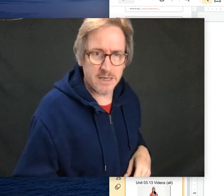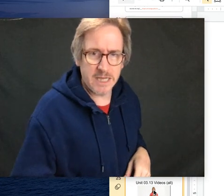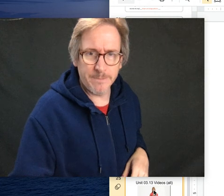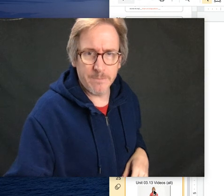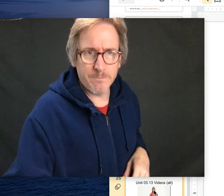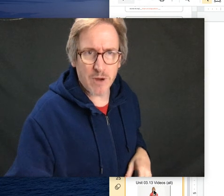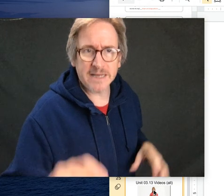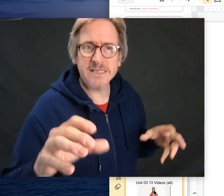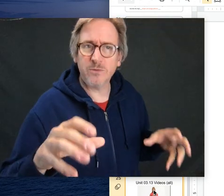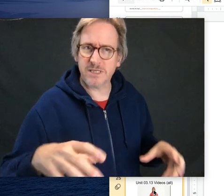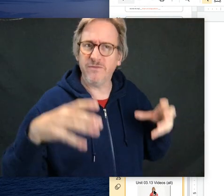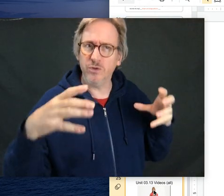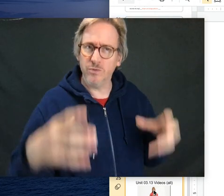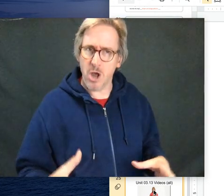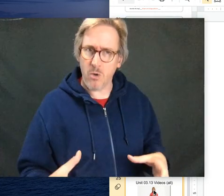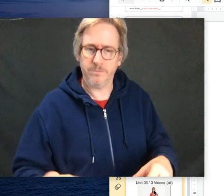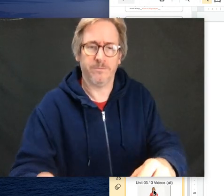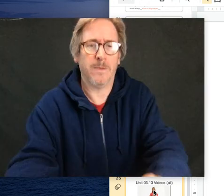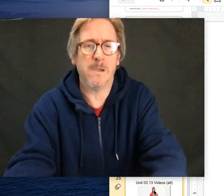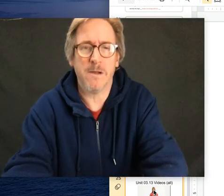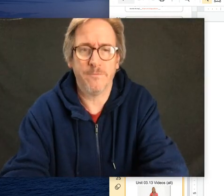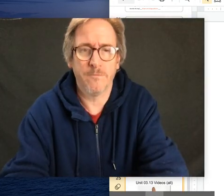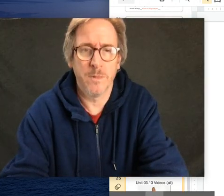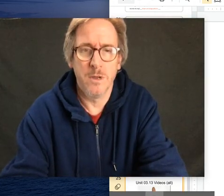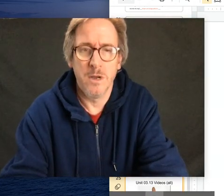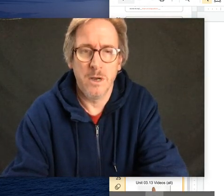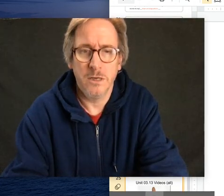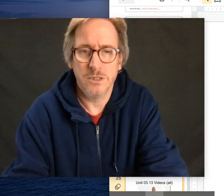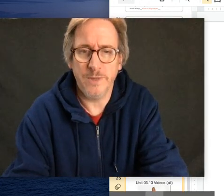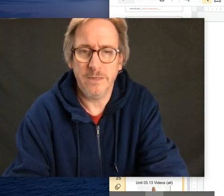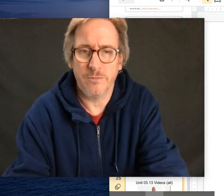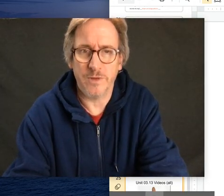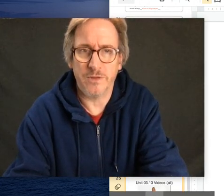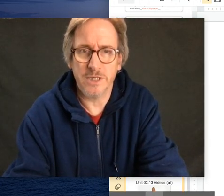and keep practicing with stuff you know. All right. Sweet. 313.